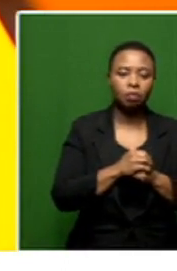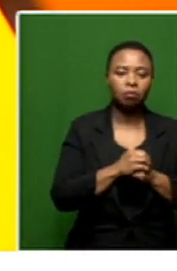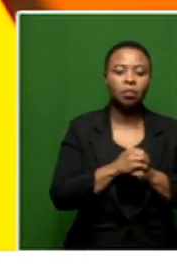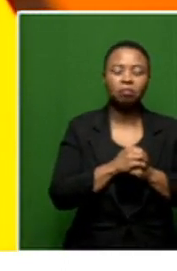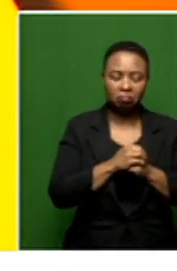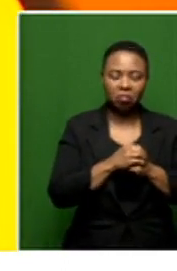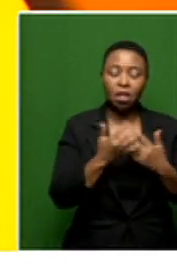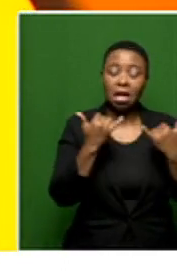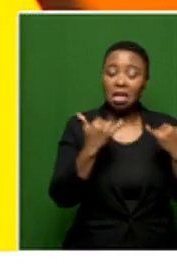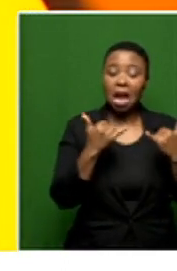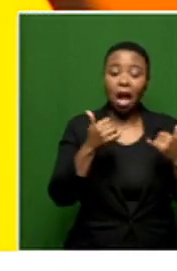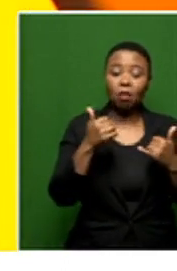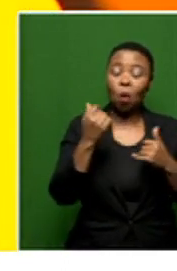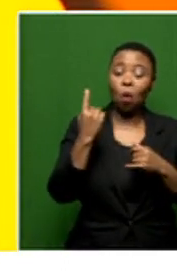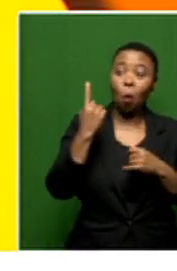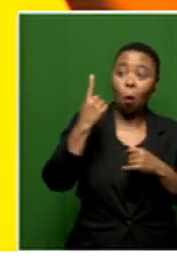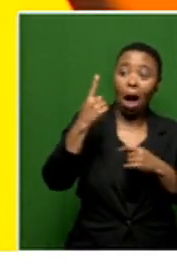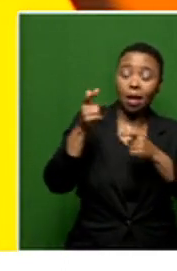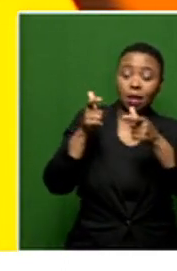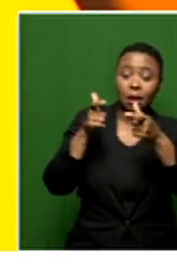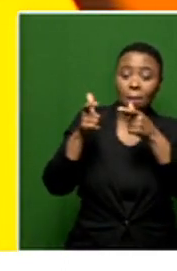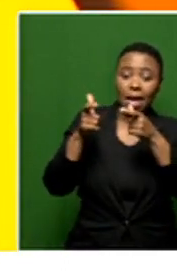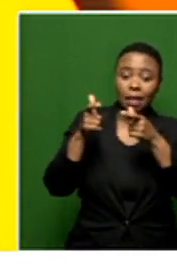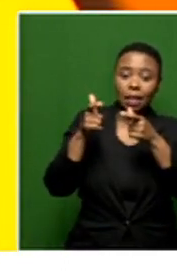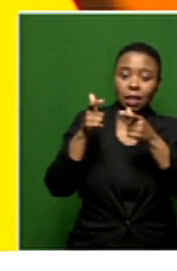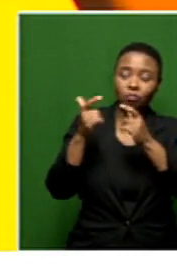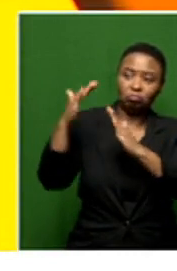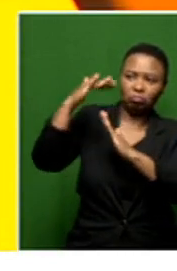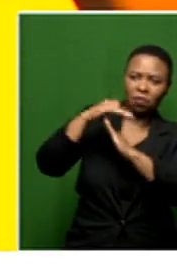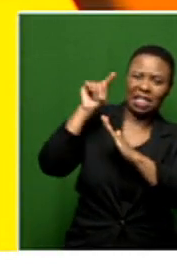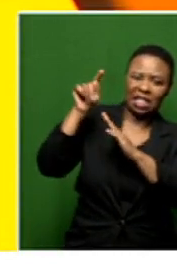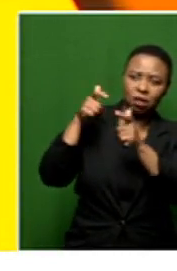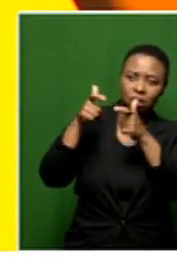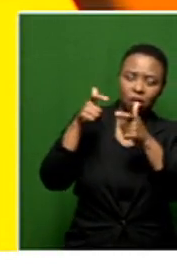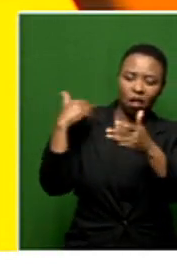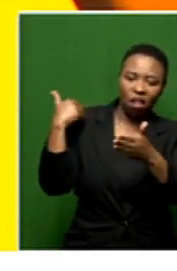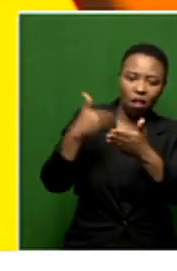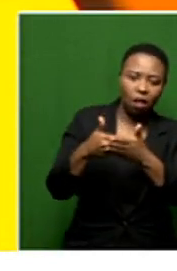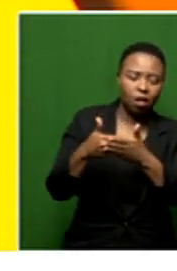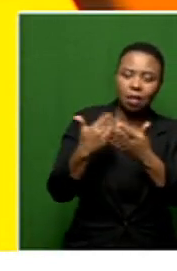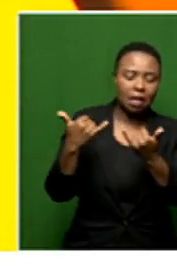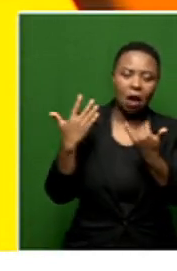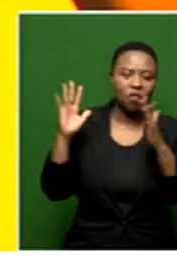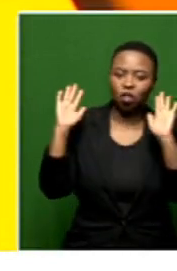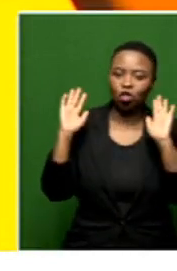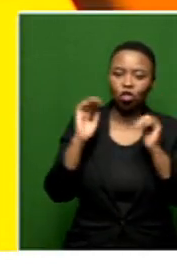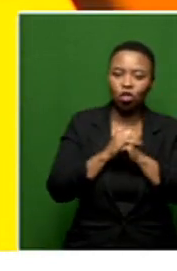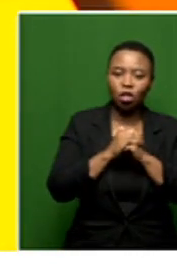one dominant party are over. And as a result of that, we are going to see more and more hung